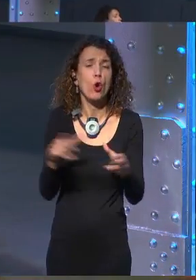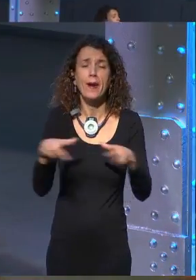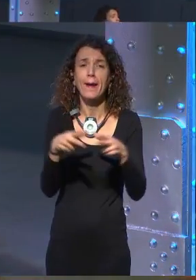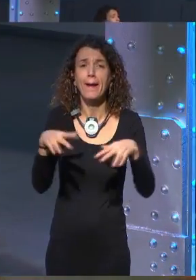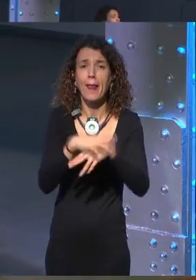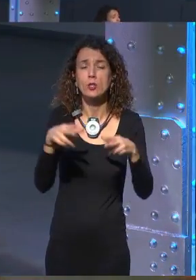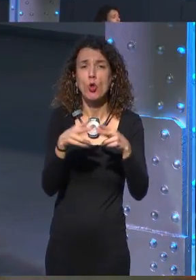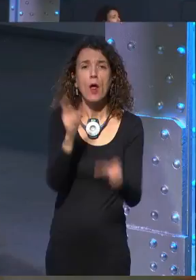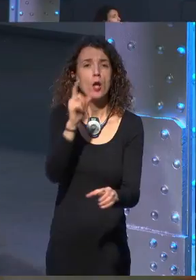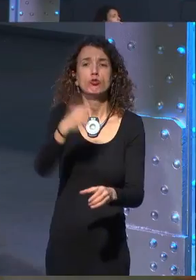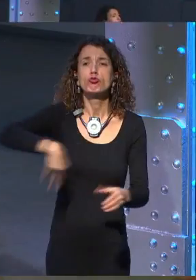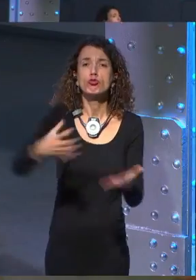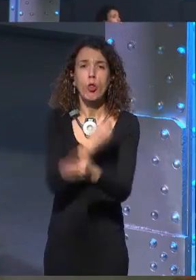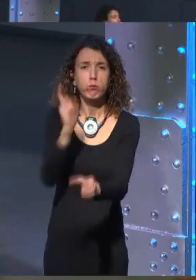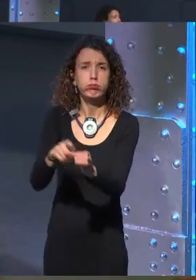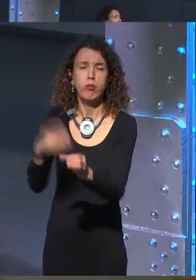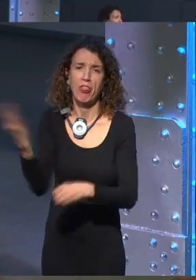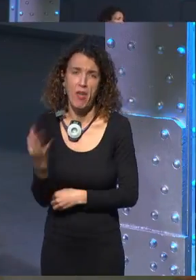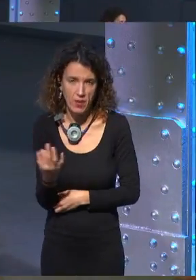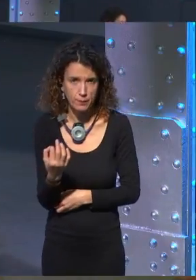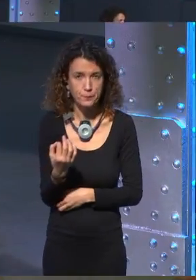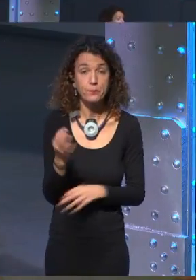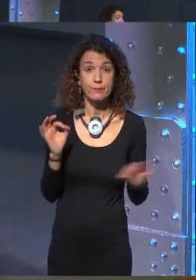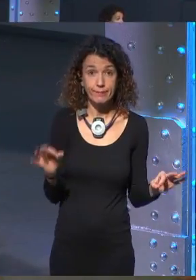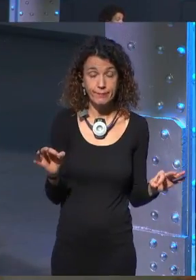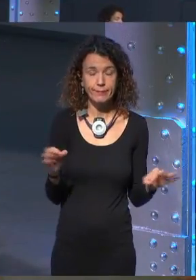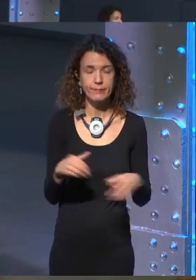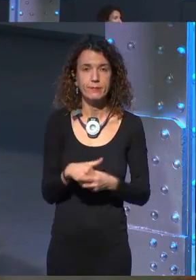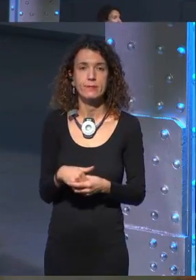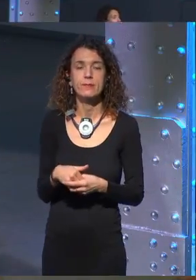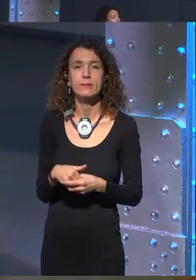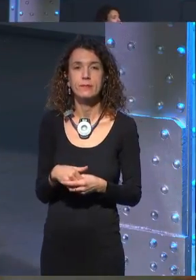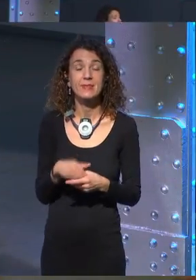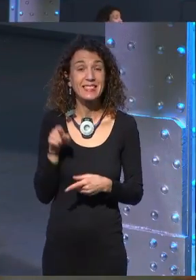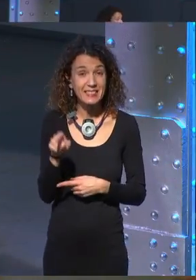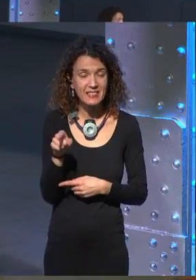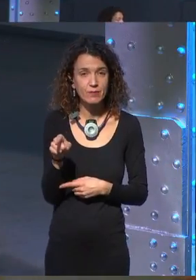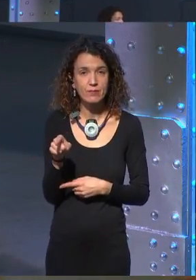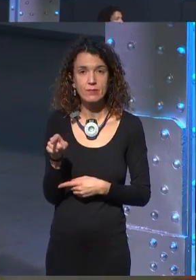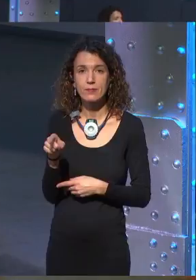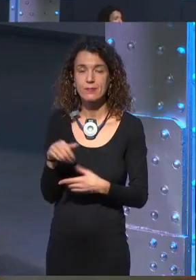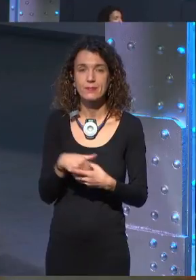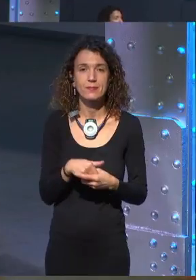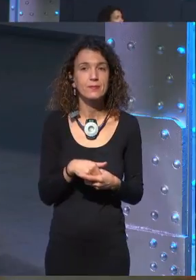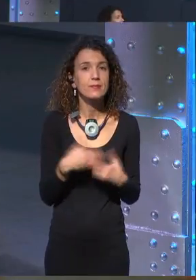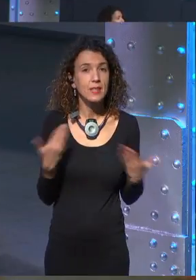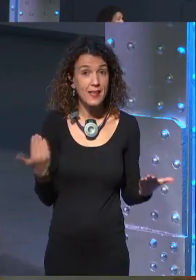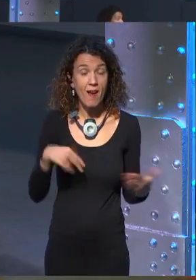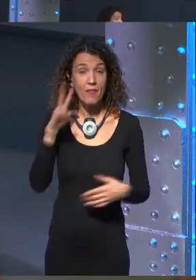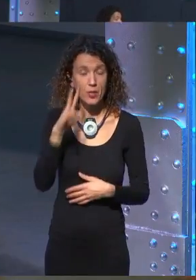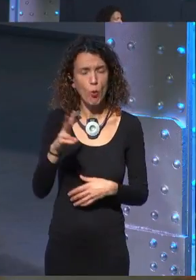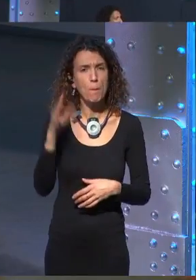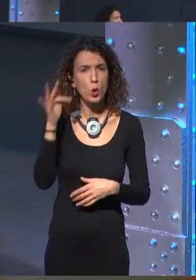my ascension into social media, and both the negative, as you can see, and the positive. We ended up growing a